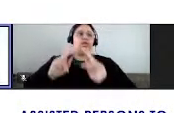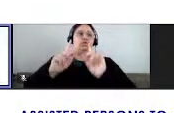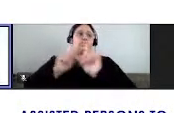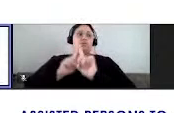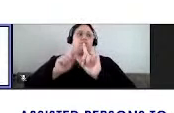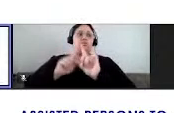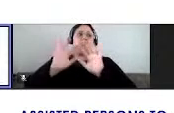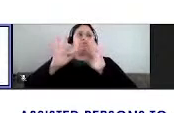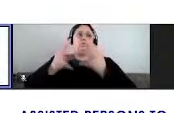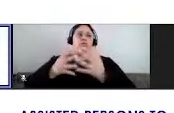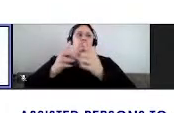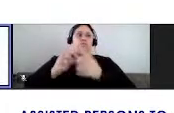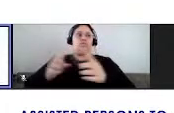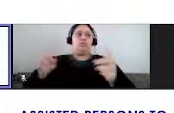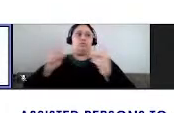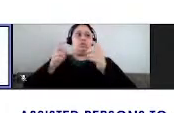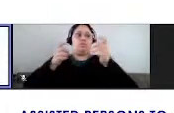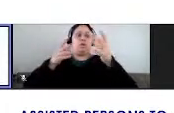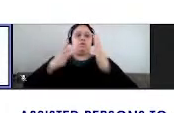department managed to train